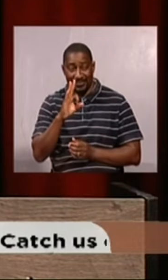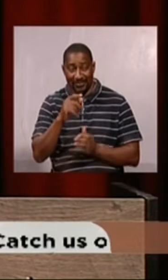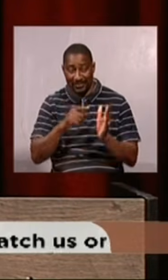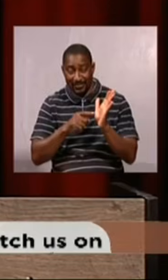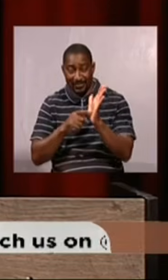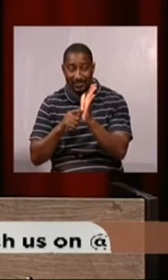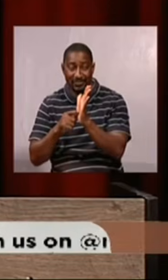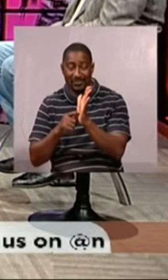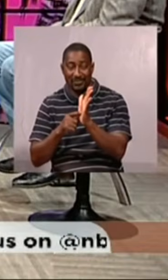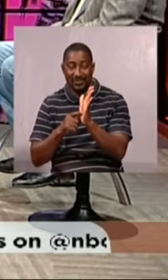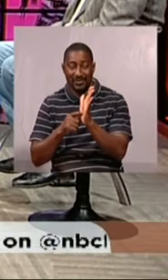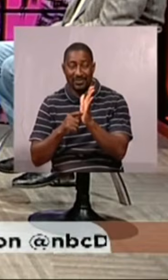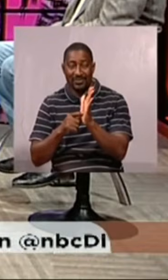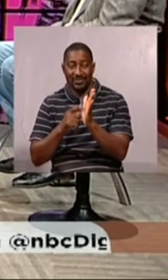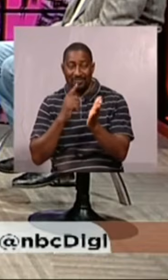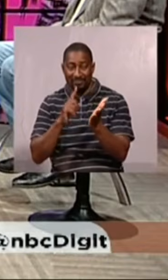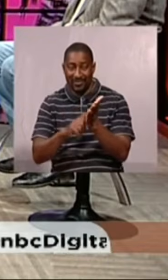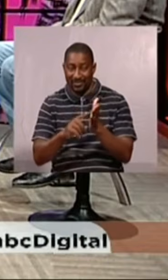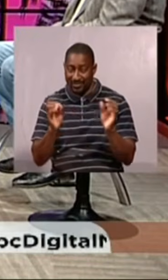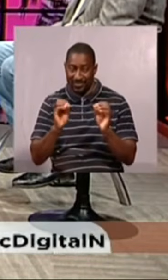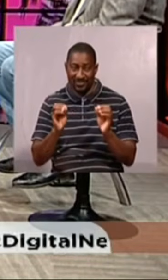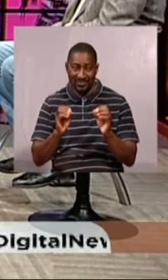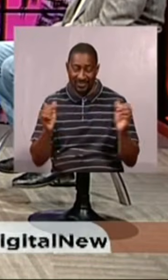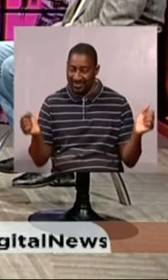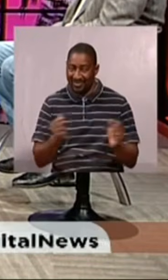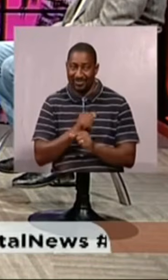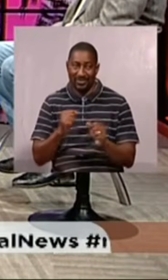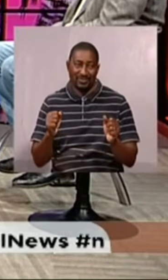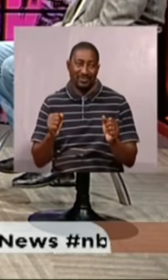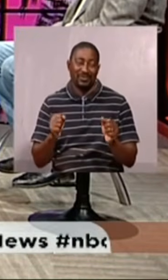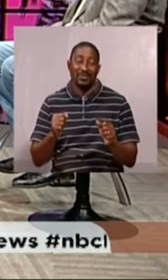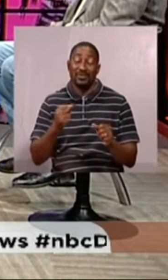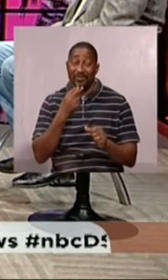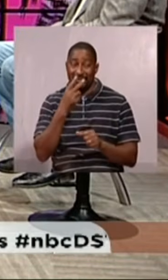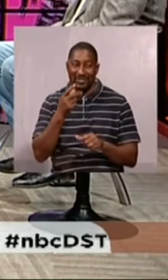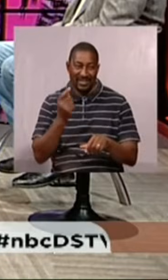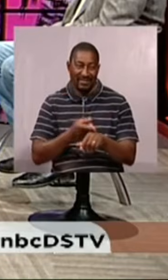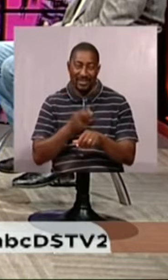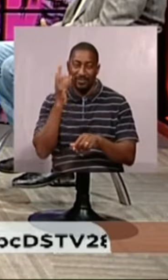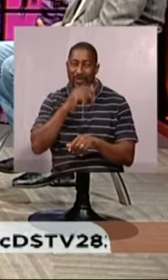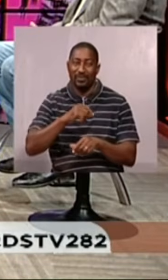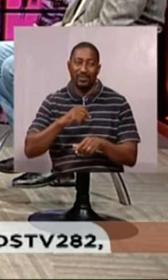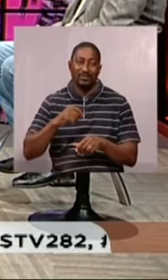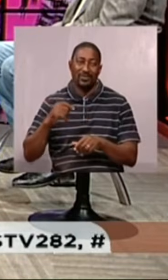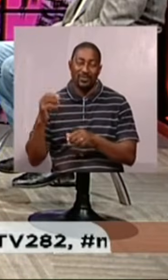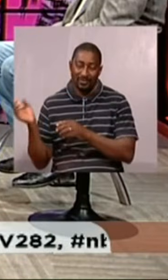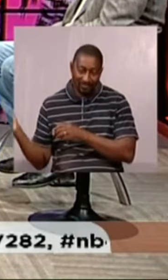you need to prove yourself innocent. And you're right, we've been seeing everybody being dragged to court, left, right, and center. Yeah. It's like now it's an in thing for you